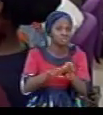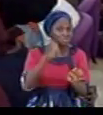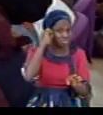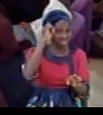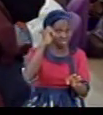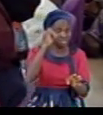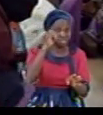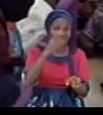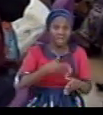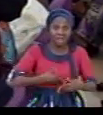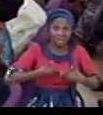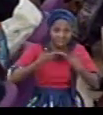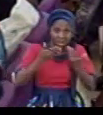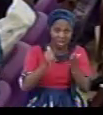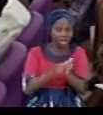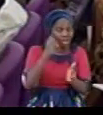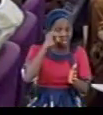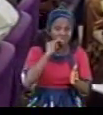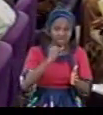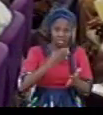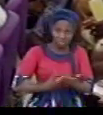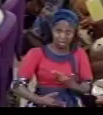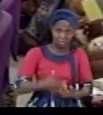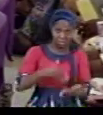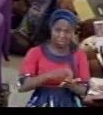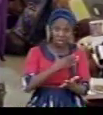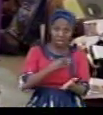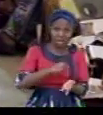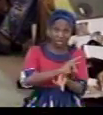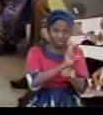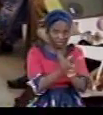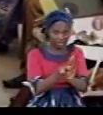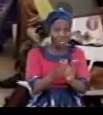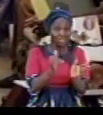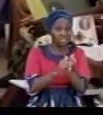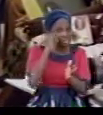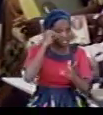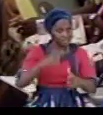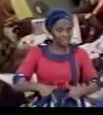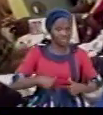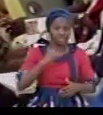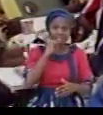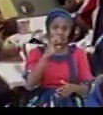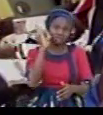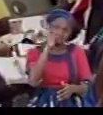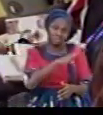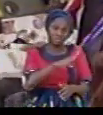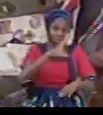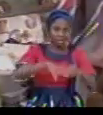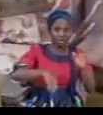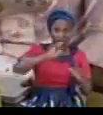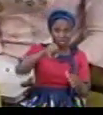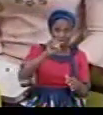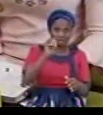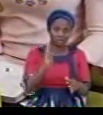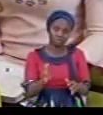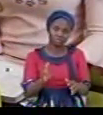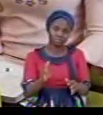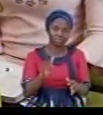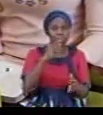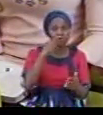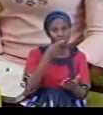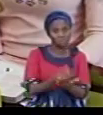and converted, he is worse than Job. Well, Jesus